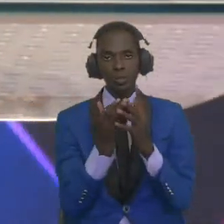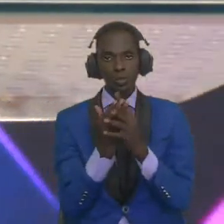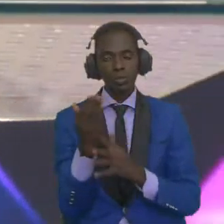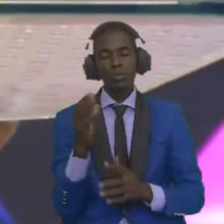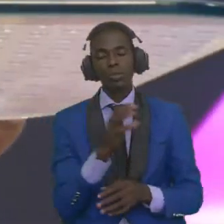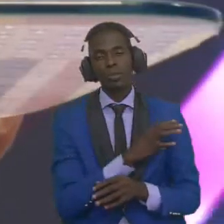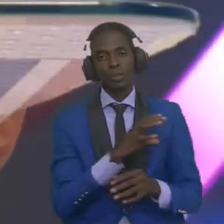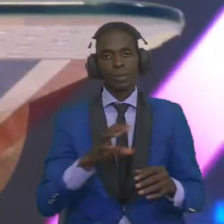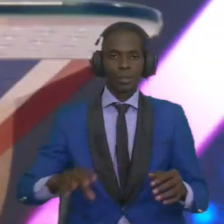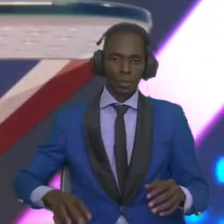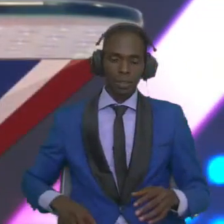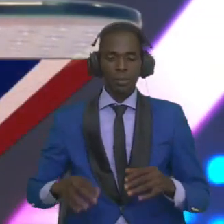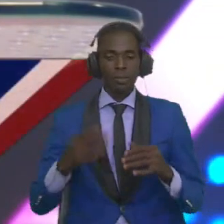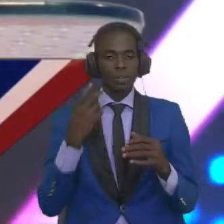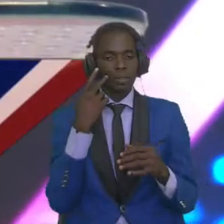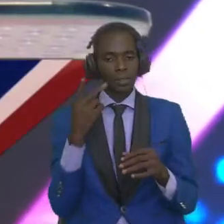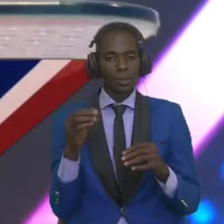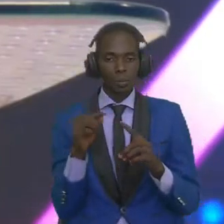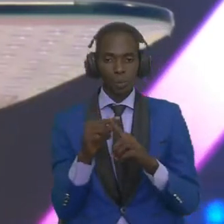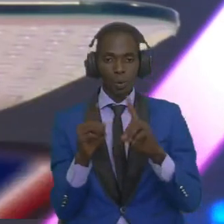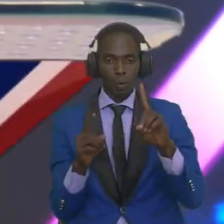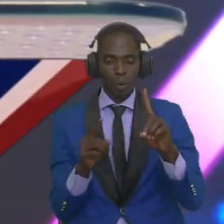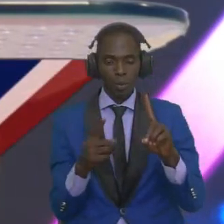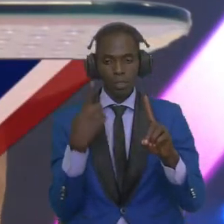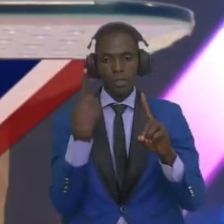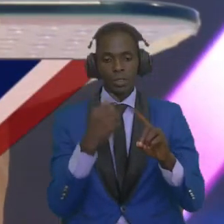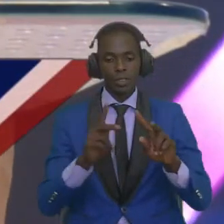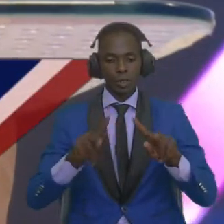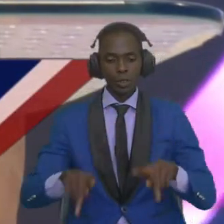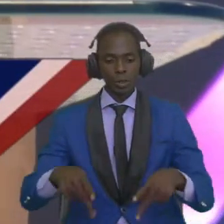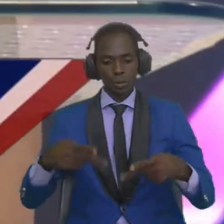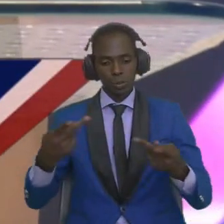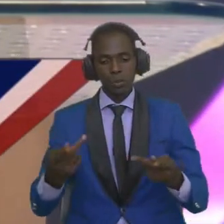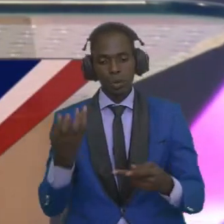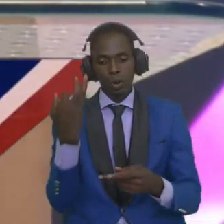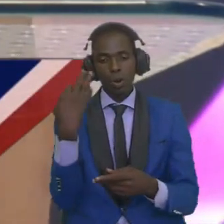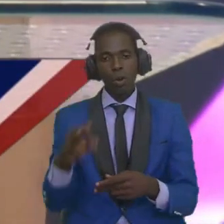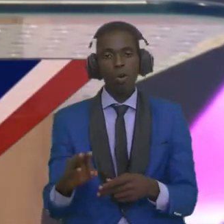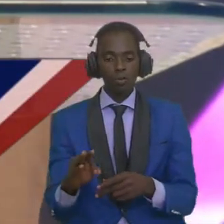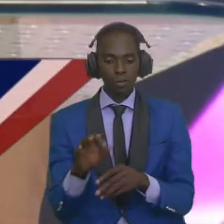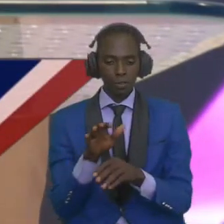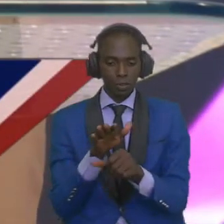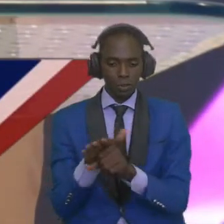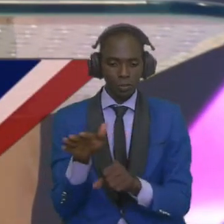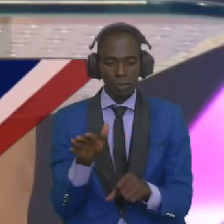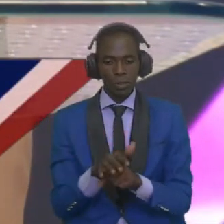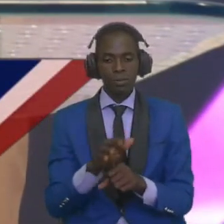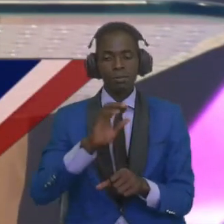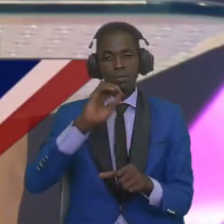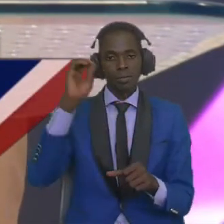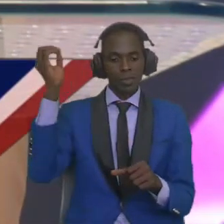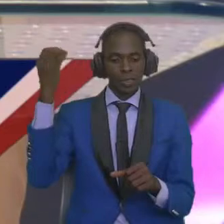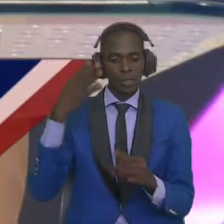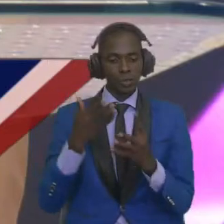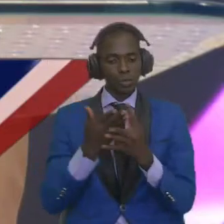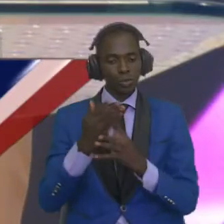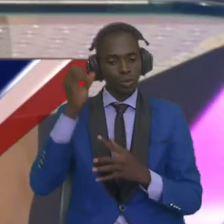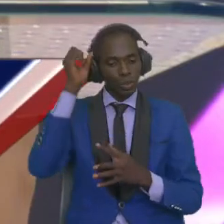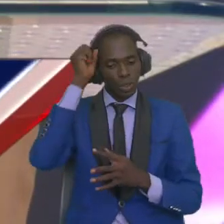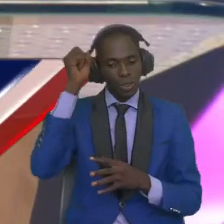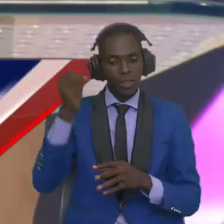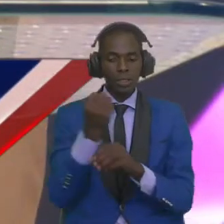at. Number one, the provision of sufficient grace through his redemptive